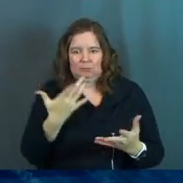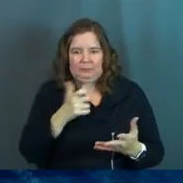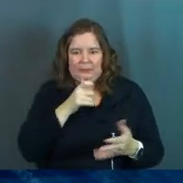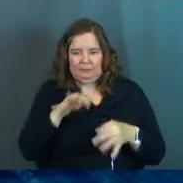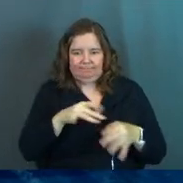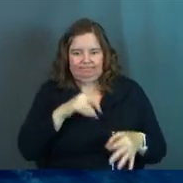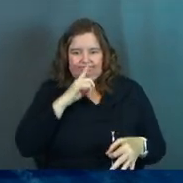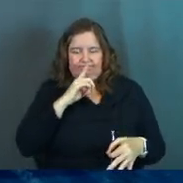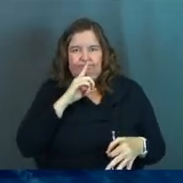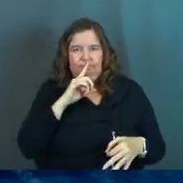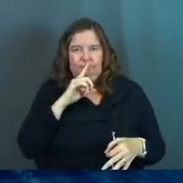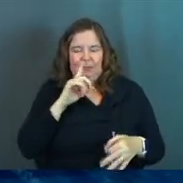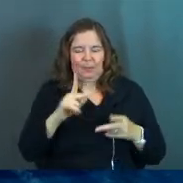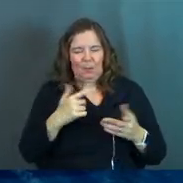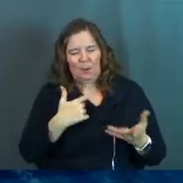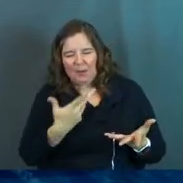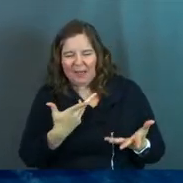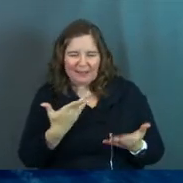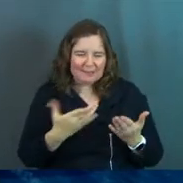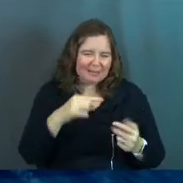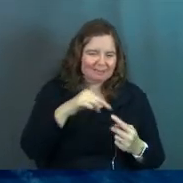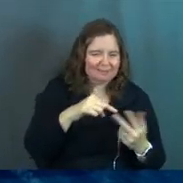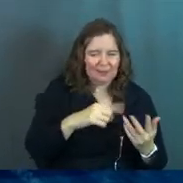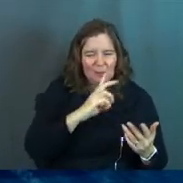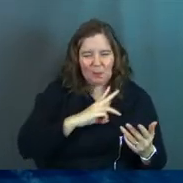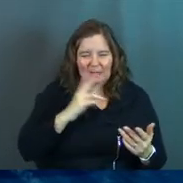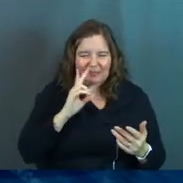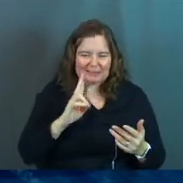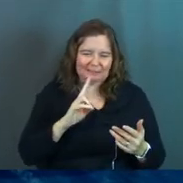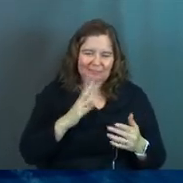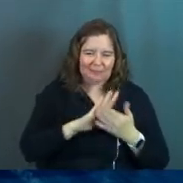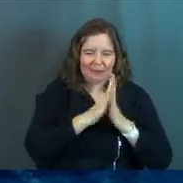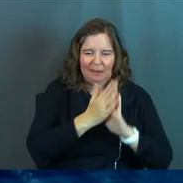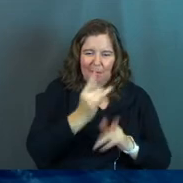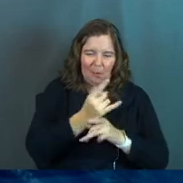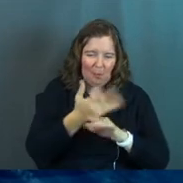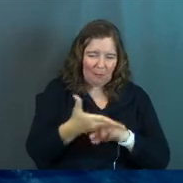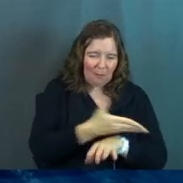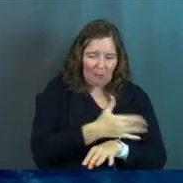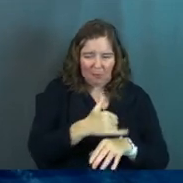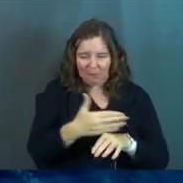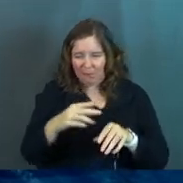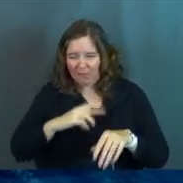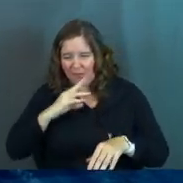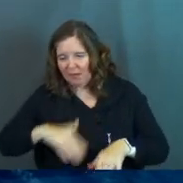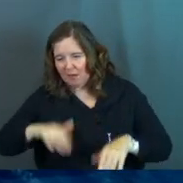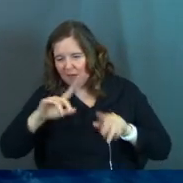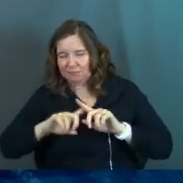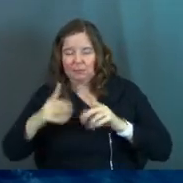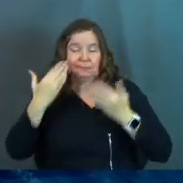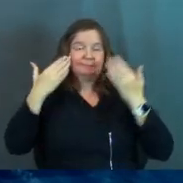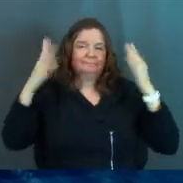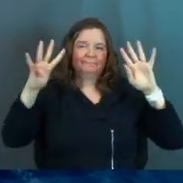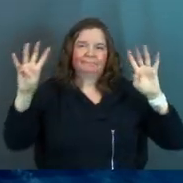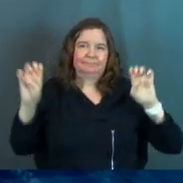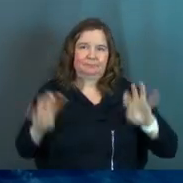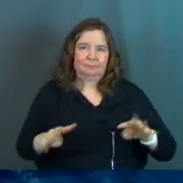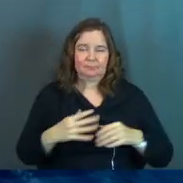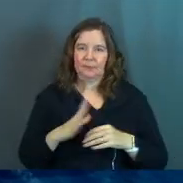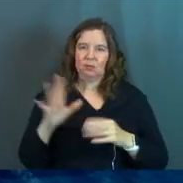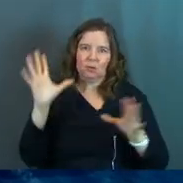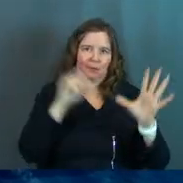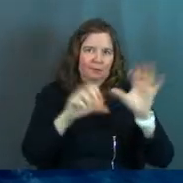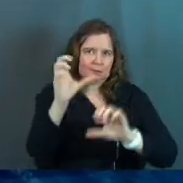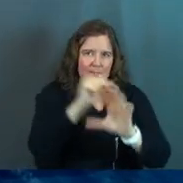doesn't explain it. Some scholars come in, they're like, well, maybe wine didn't ferment after the flood like it did before the flood and all this kind of stuff. Who knows? It's